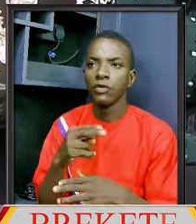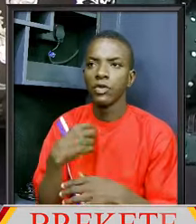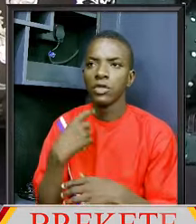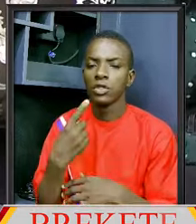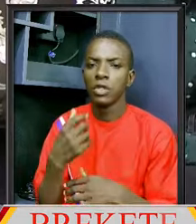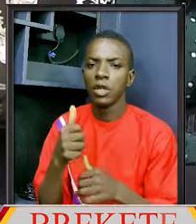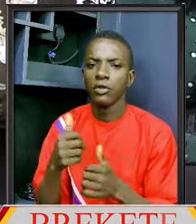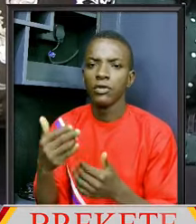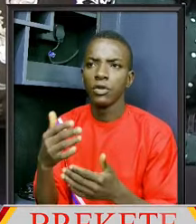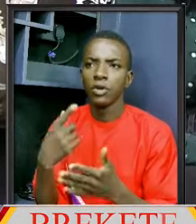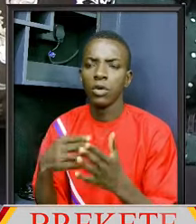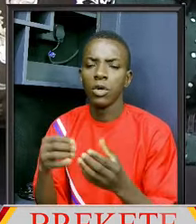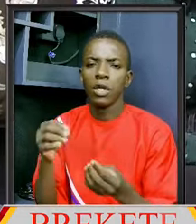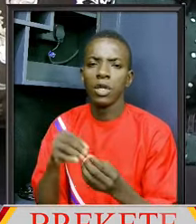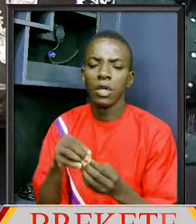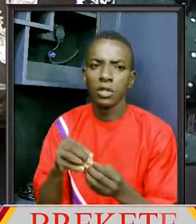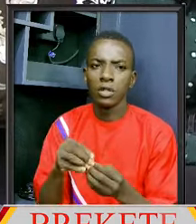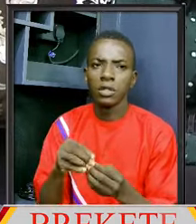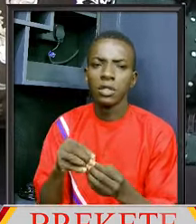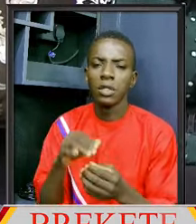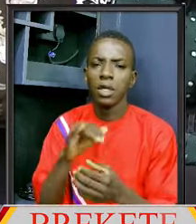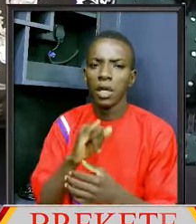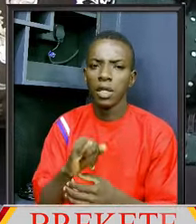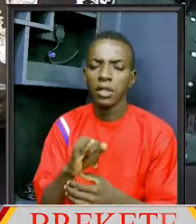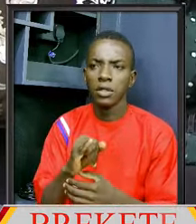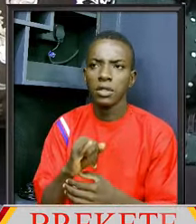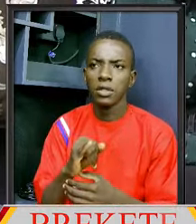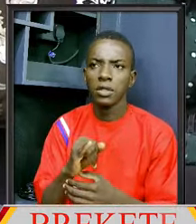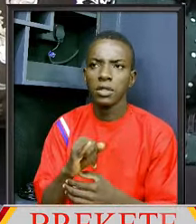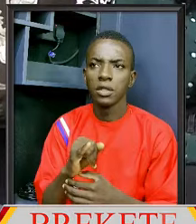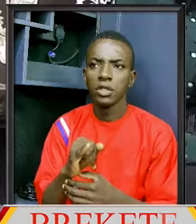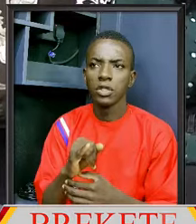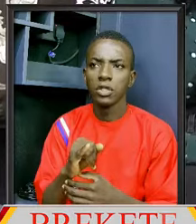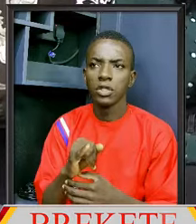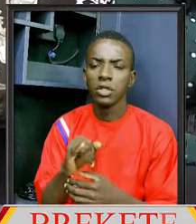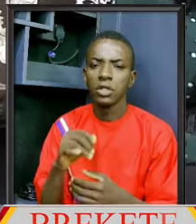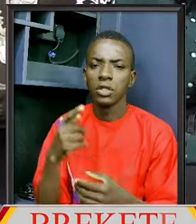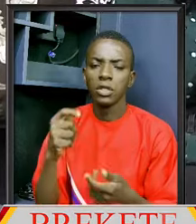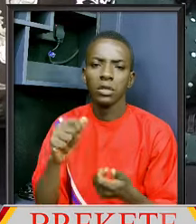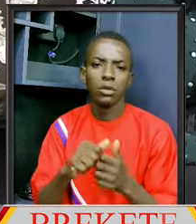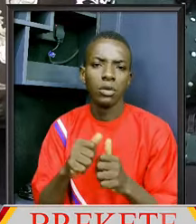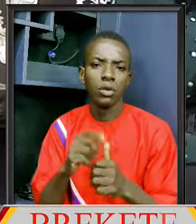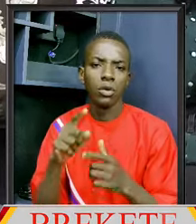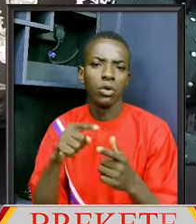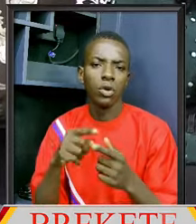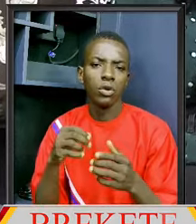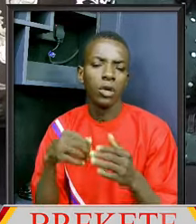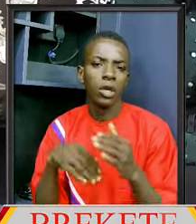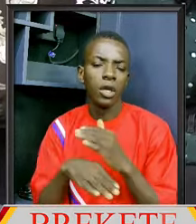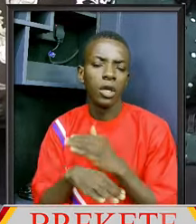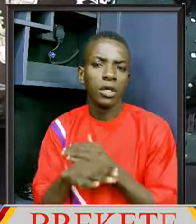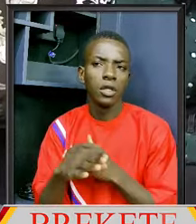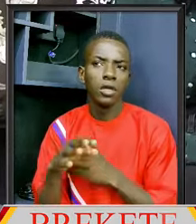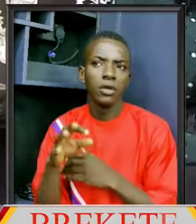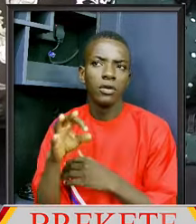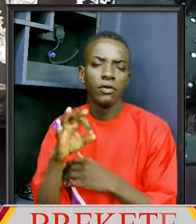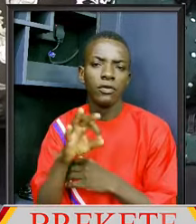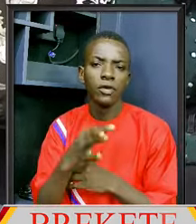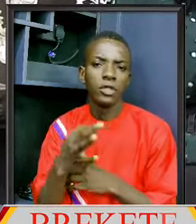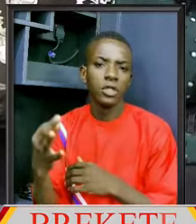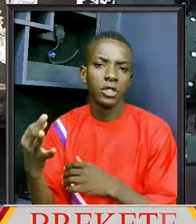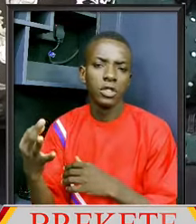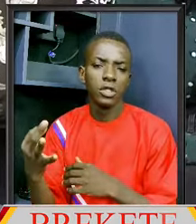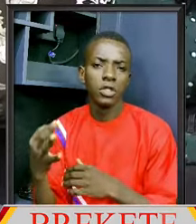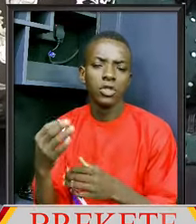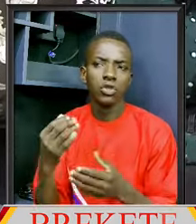said everything, but what I want to add is... the issue of when you enter a facility, they are supposed